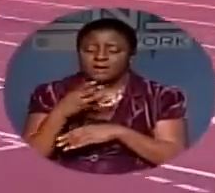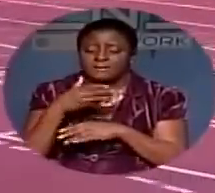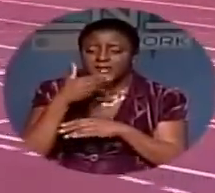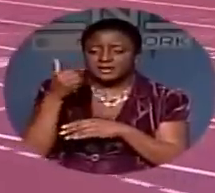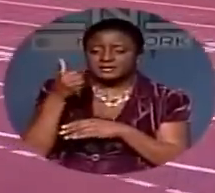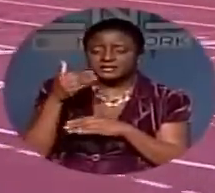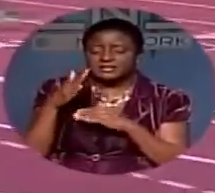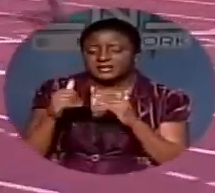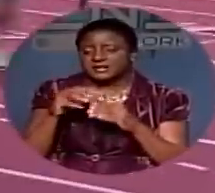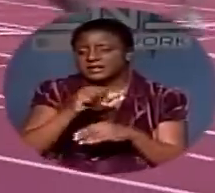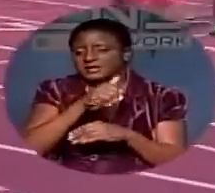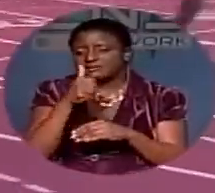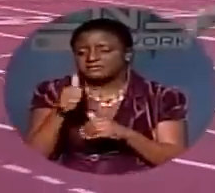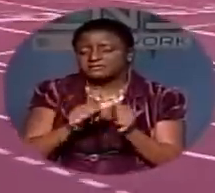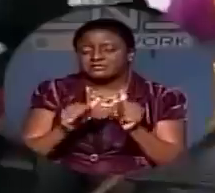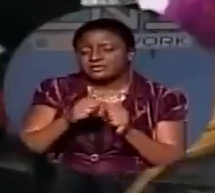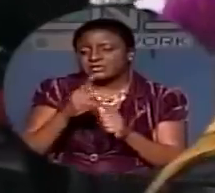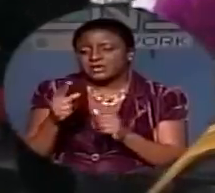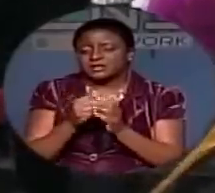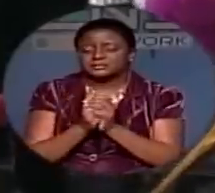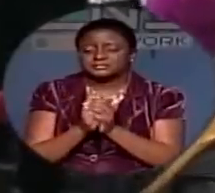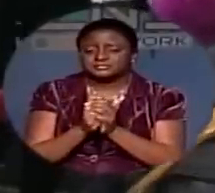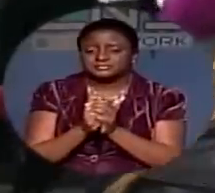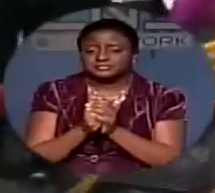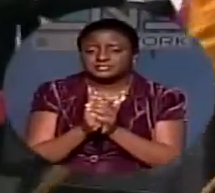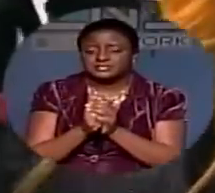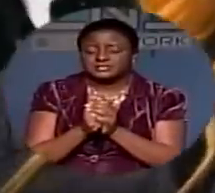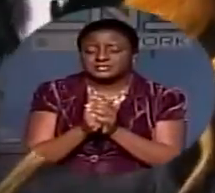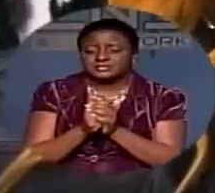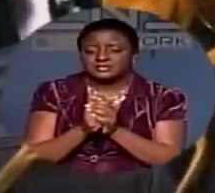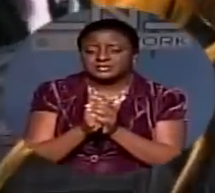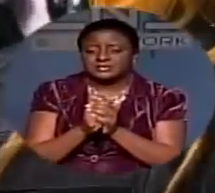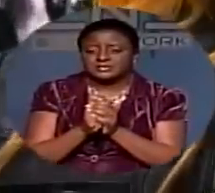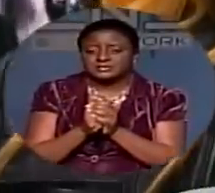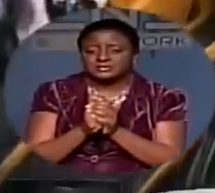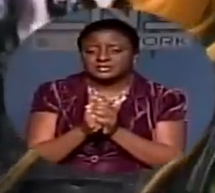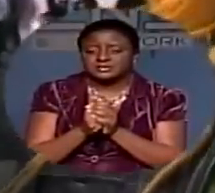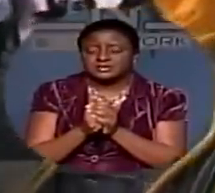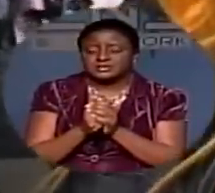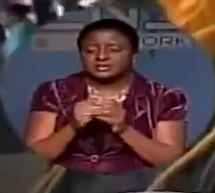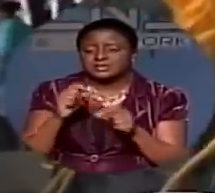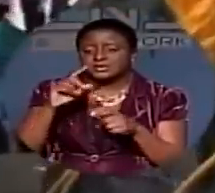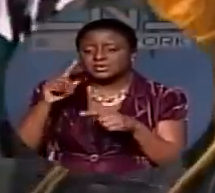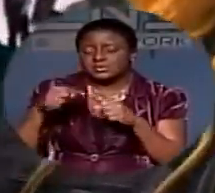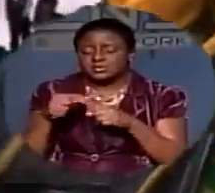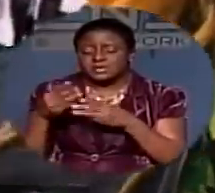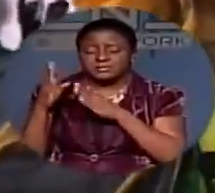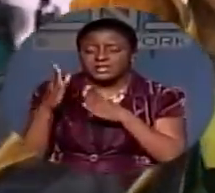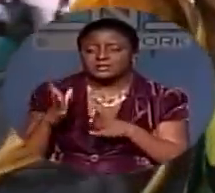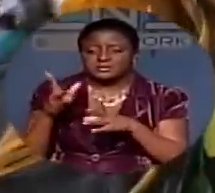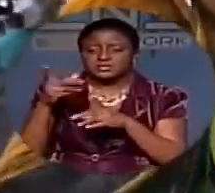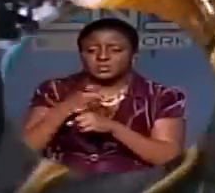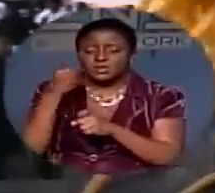golds? Yes, but we were on a break. That's why you guys won some. Oh, y'all on a break? Yes, we take a break.